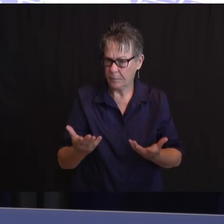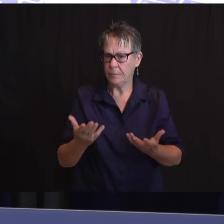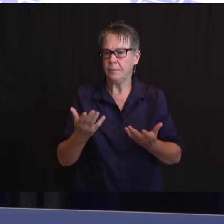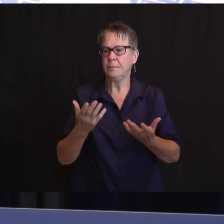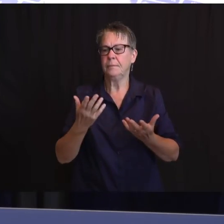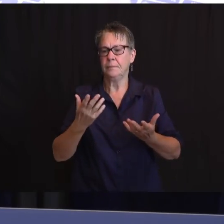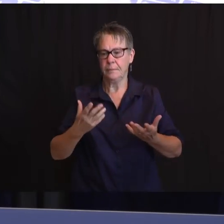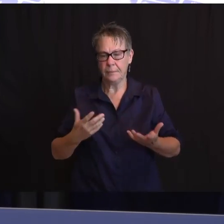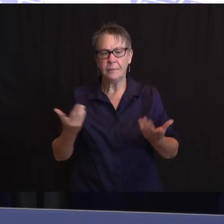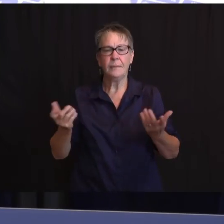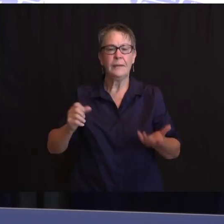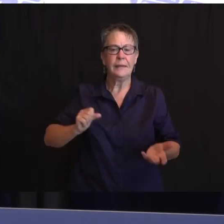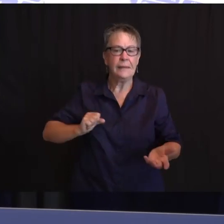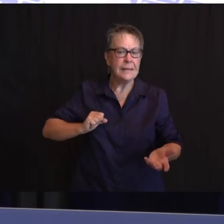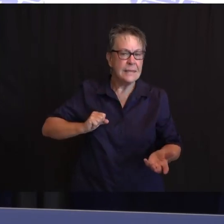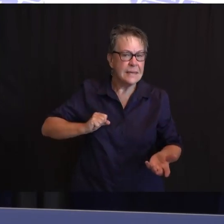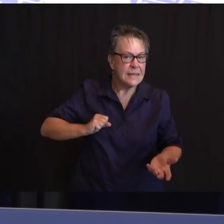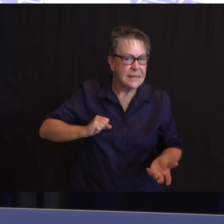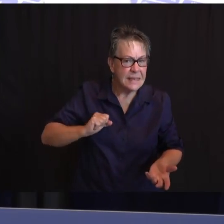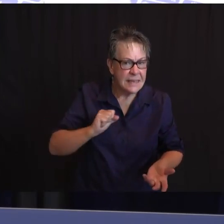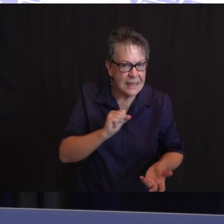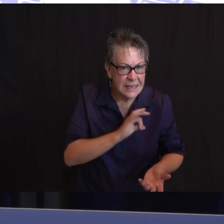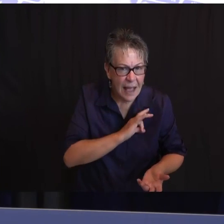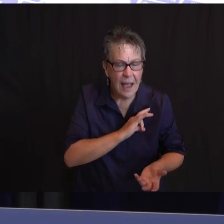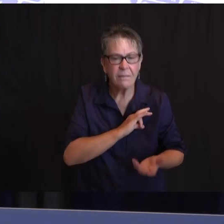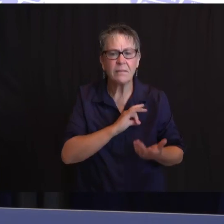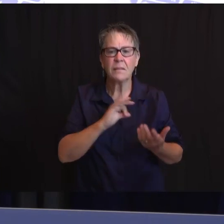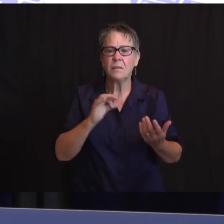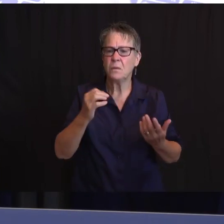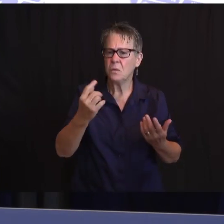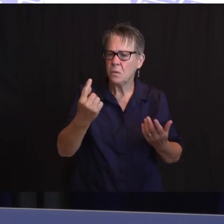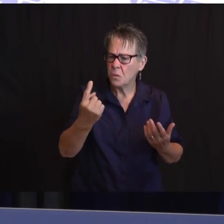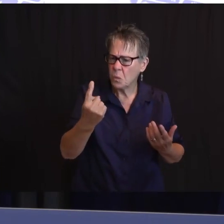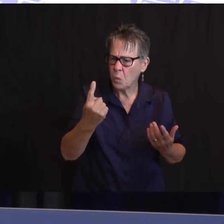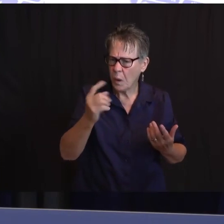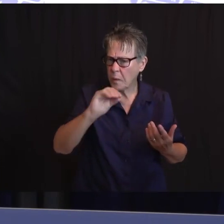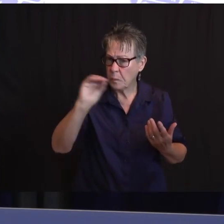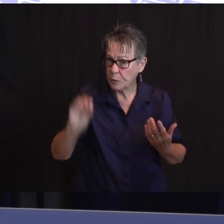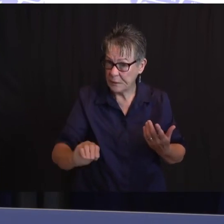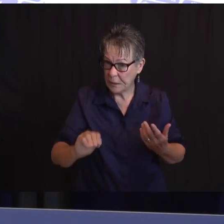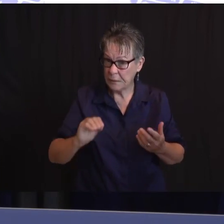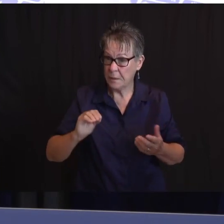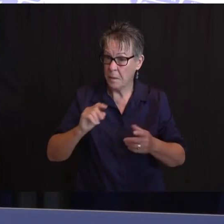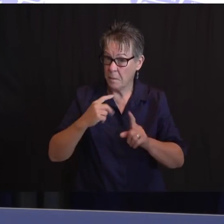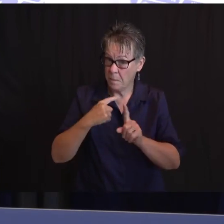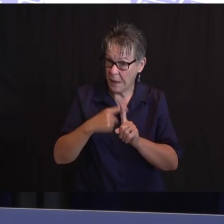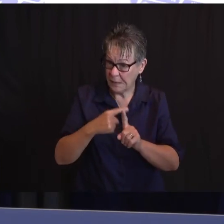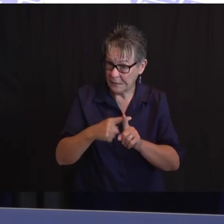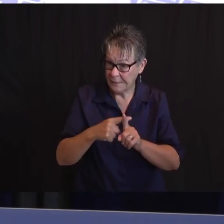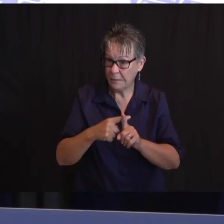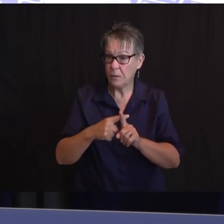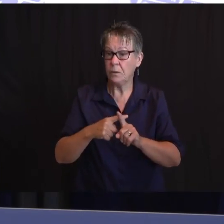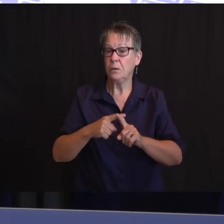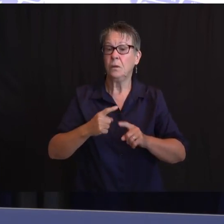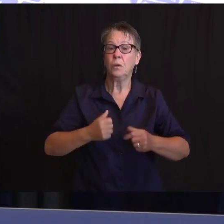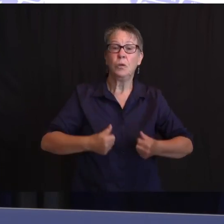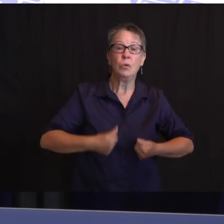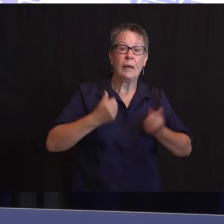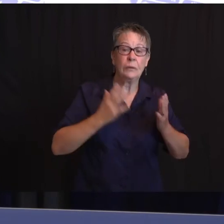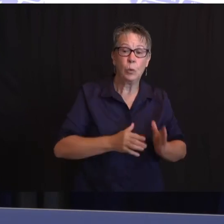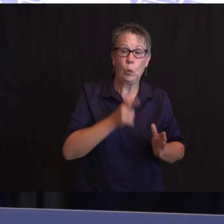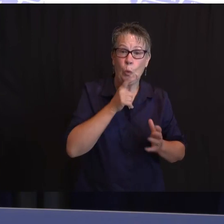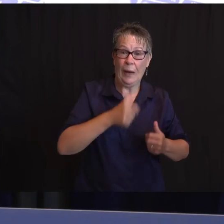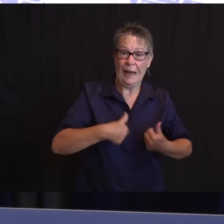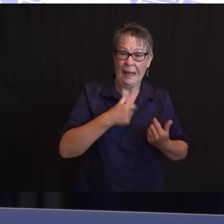residents with a 2% positivity. Approximately 23,000 tests have been performed in our